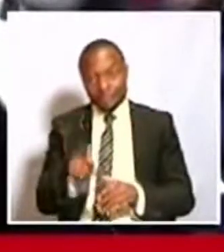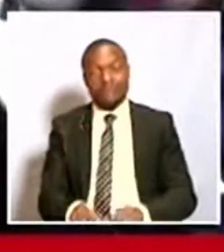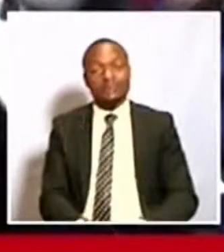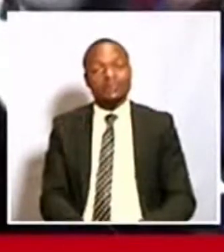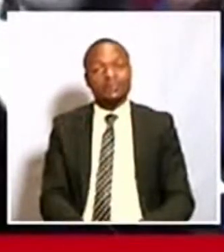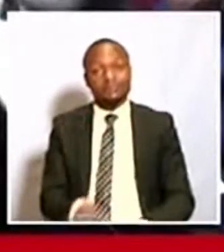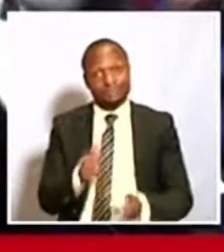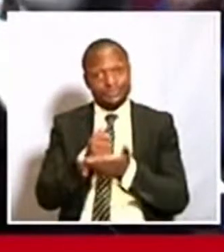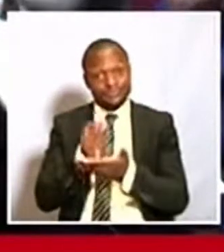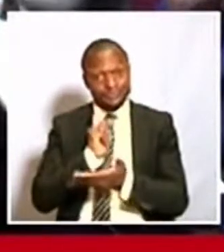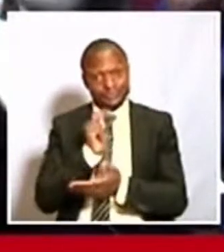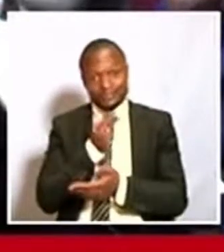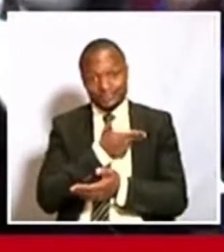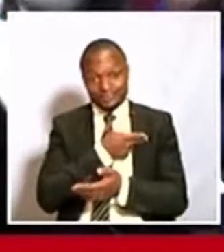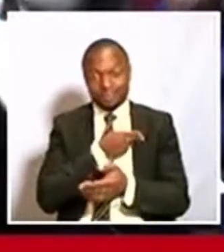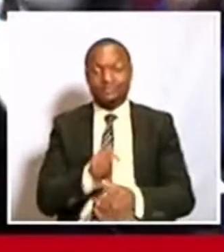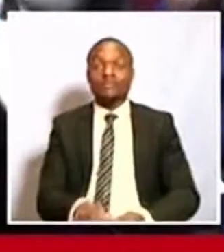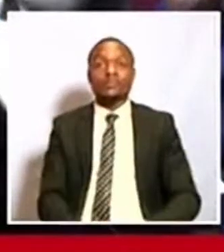help us.